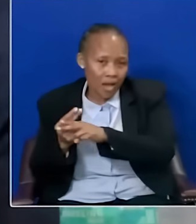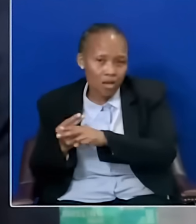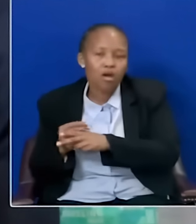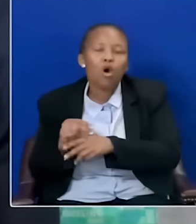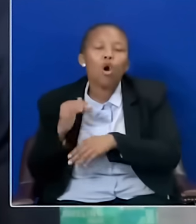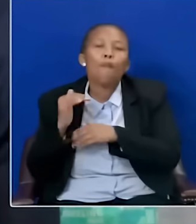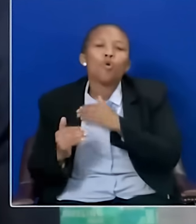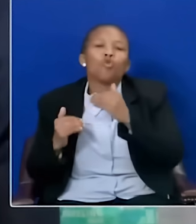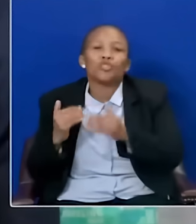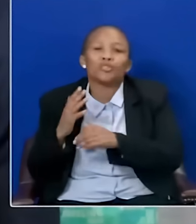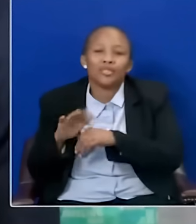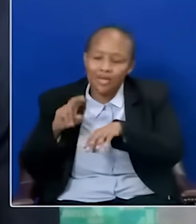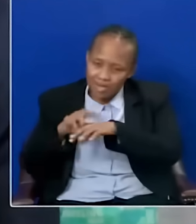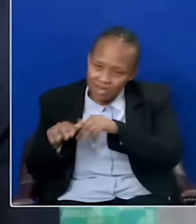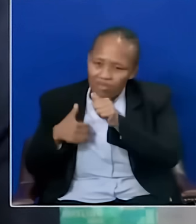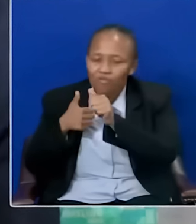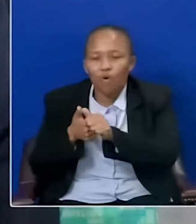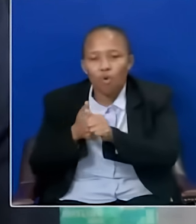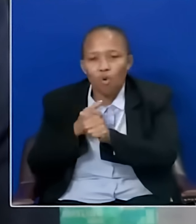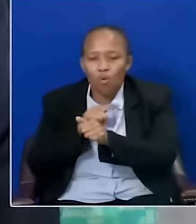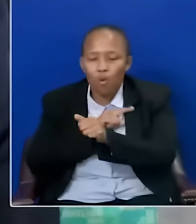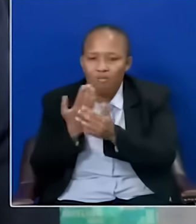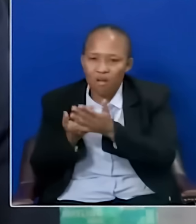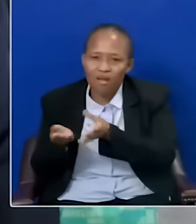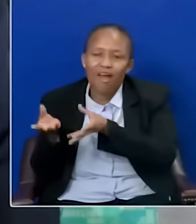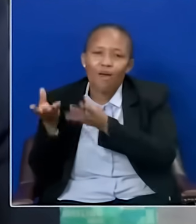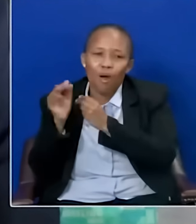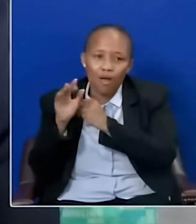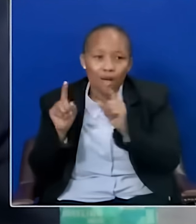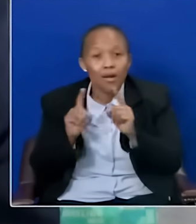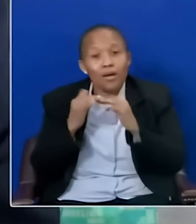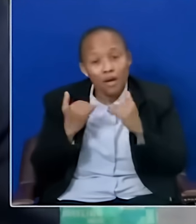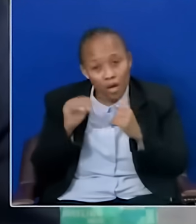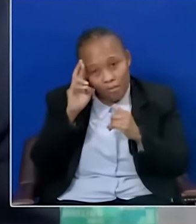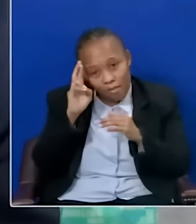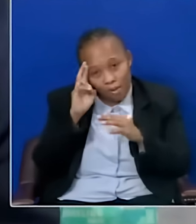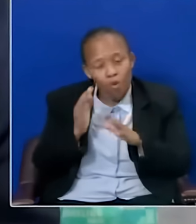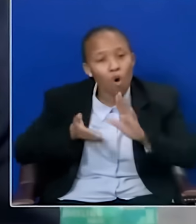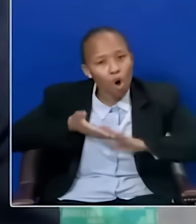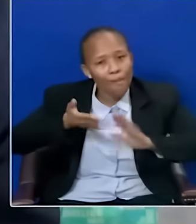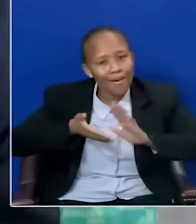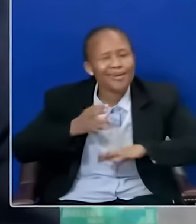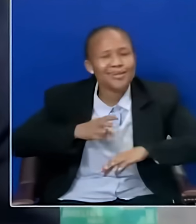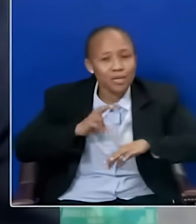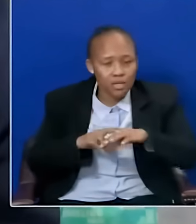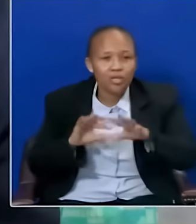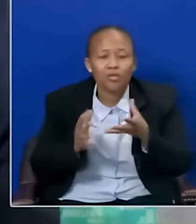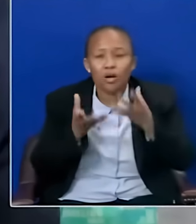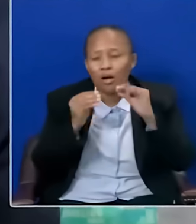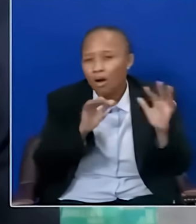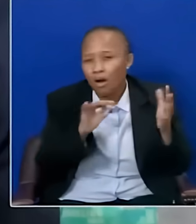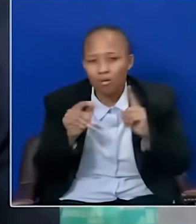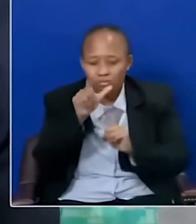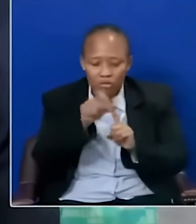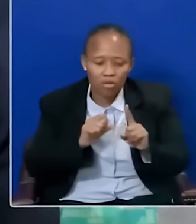acquired. And only then, when the operator was supposed to acquire, when she opens the case file, she realizes that this